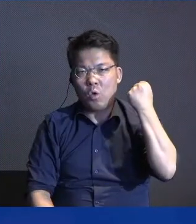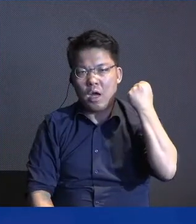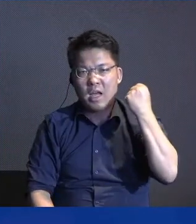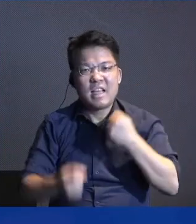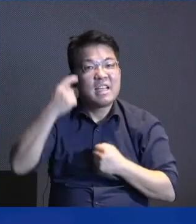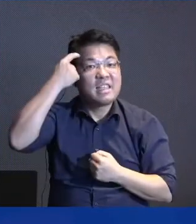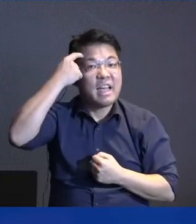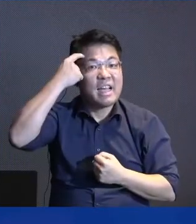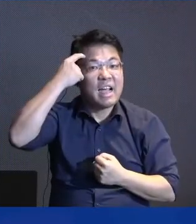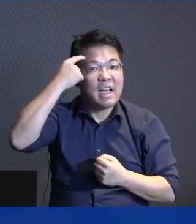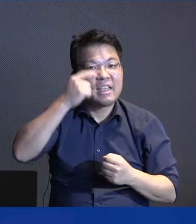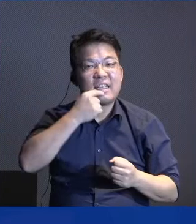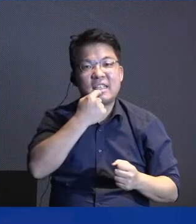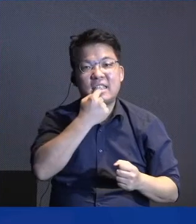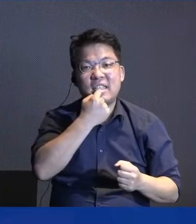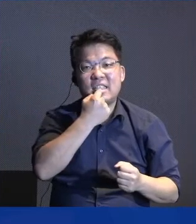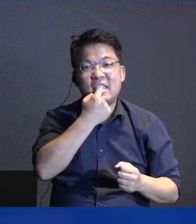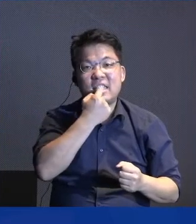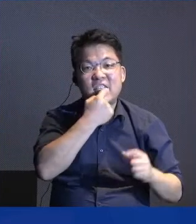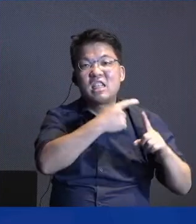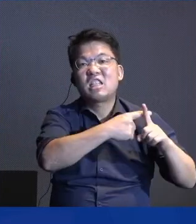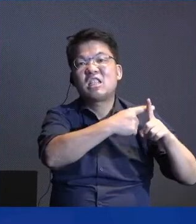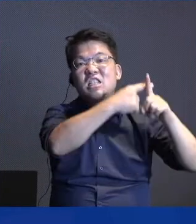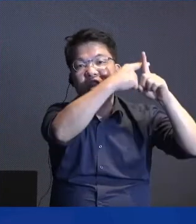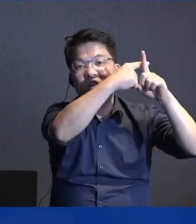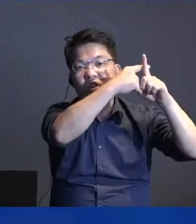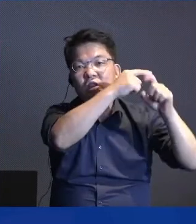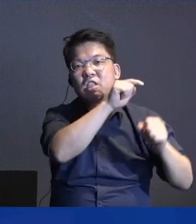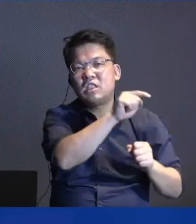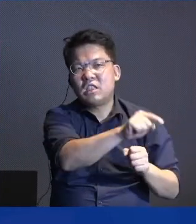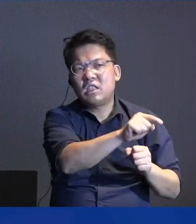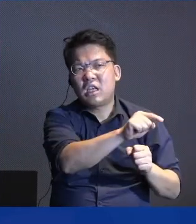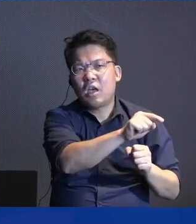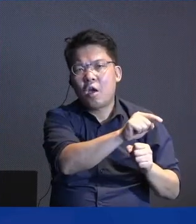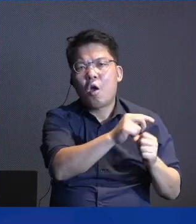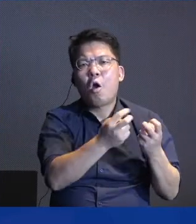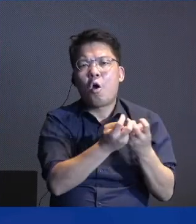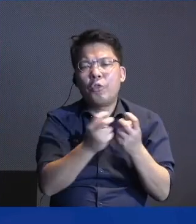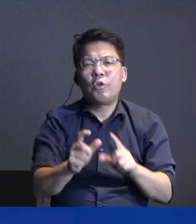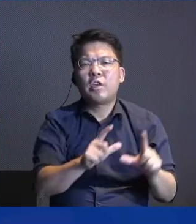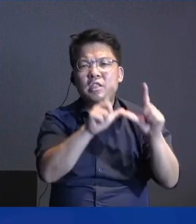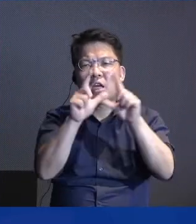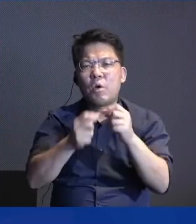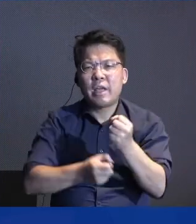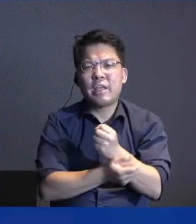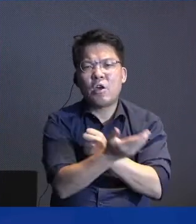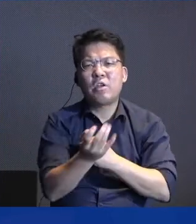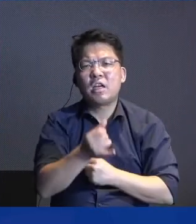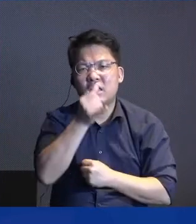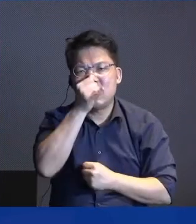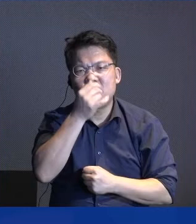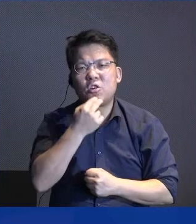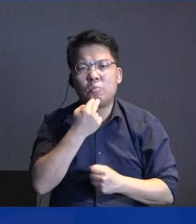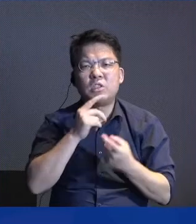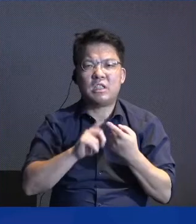present a final study model, including significant paths between the study variables. What this model suggests is